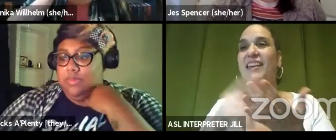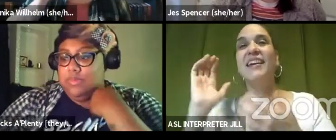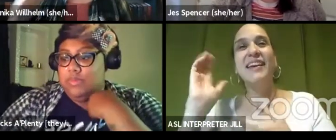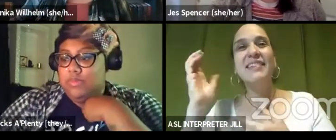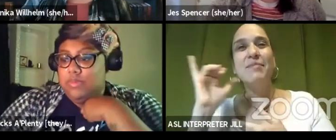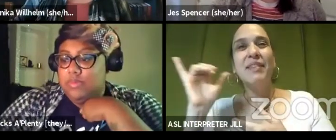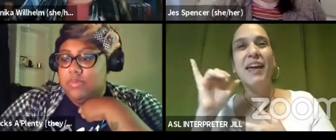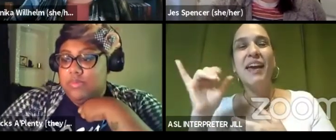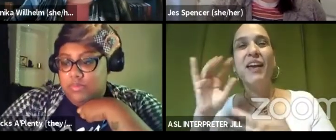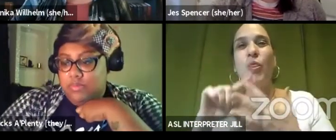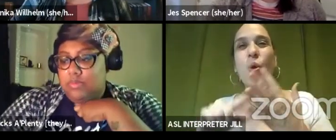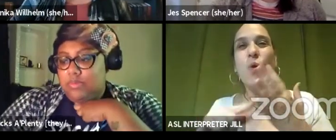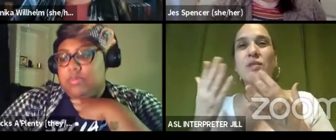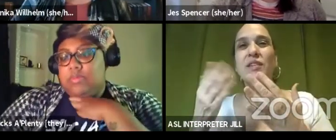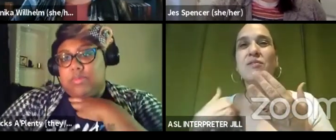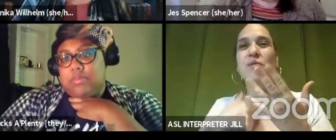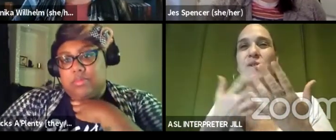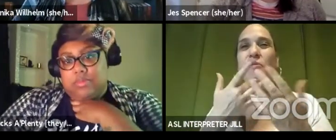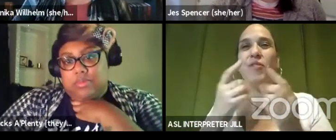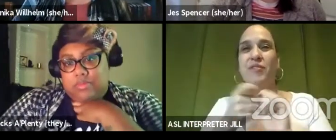we would love to change are, like,